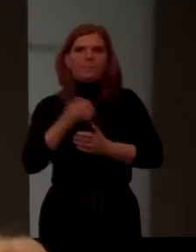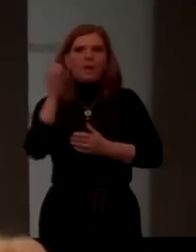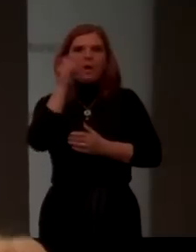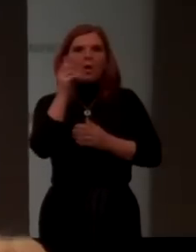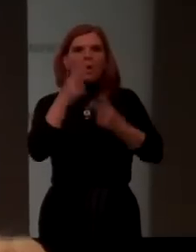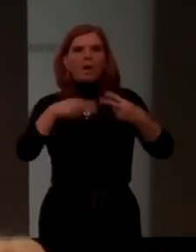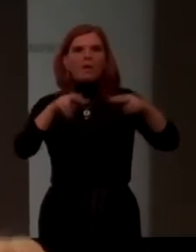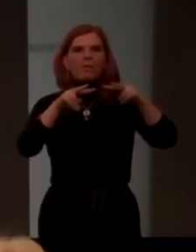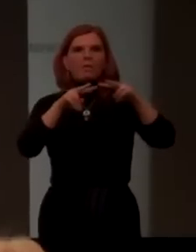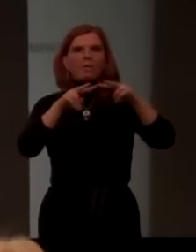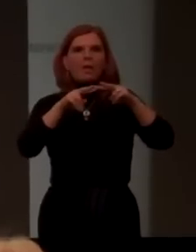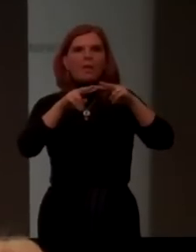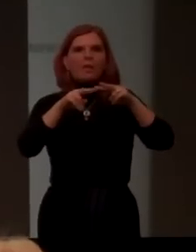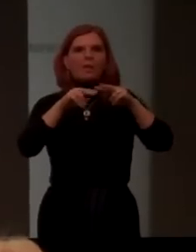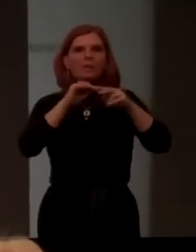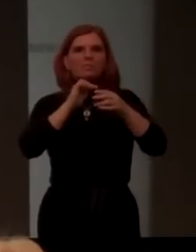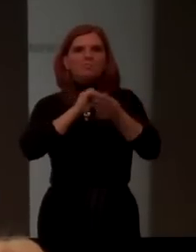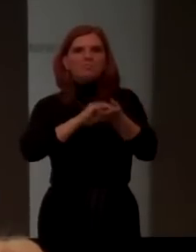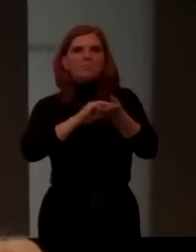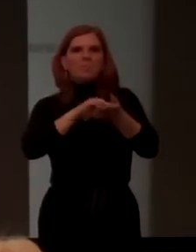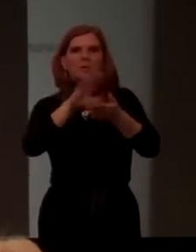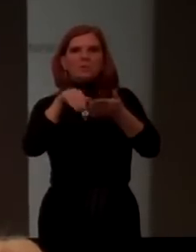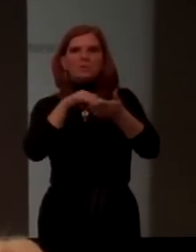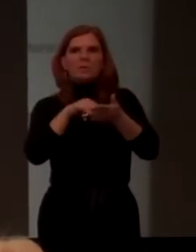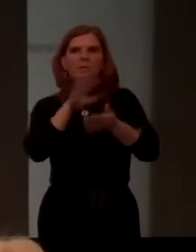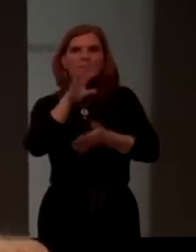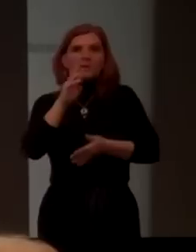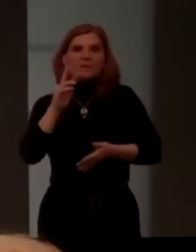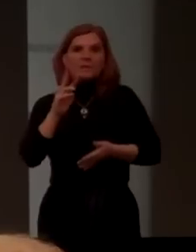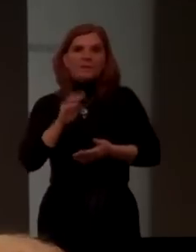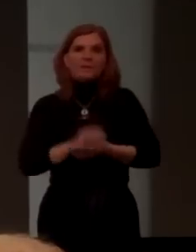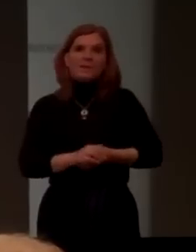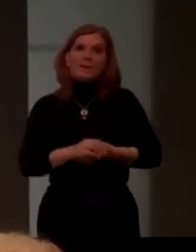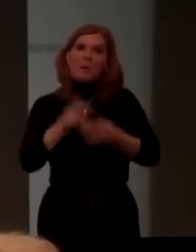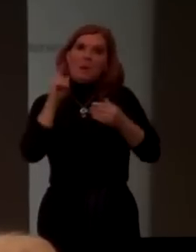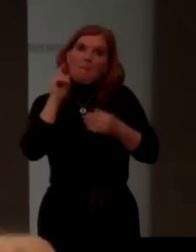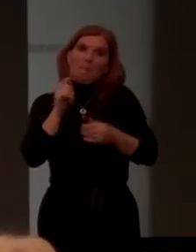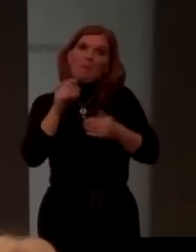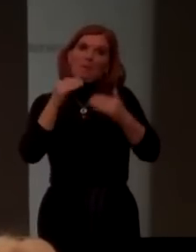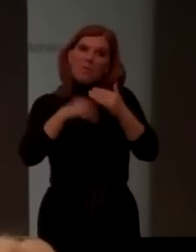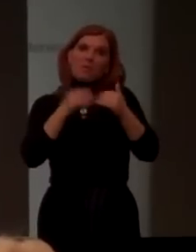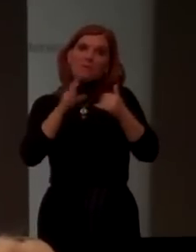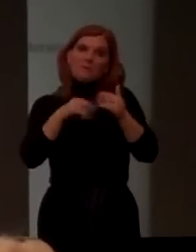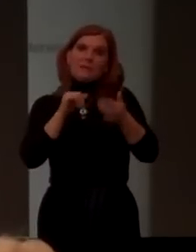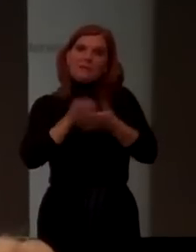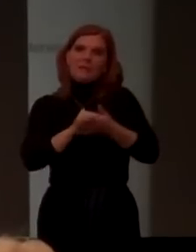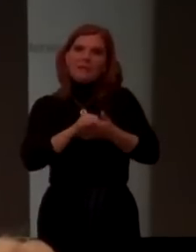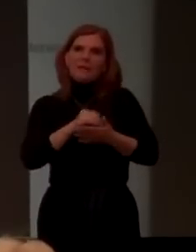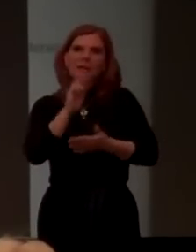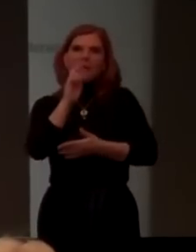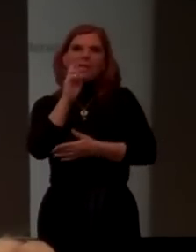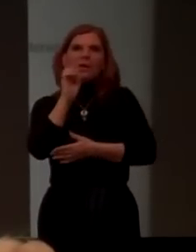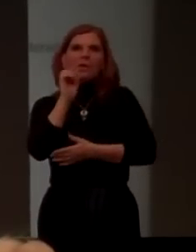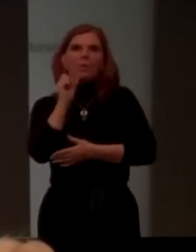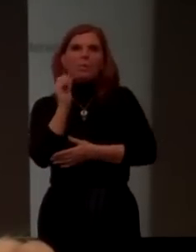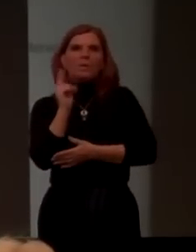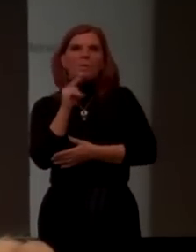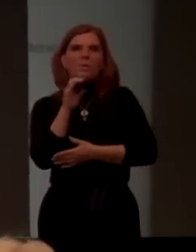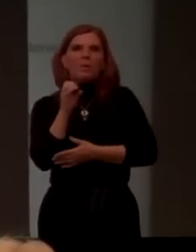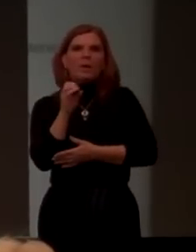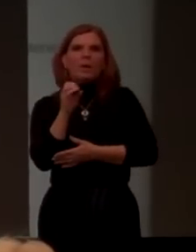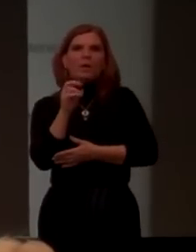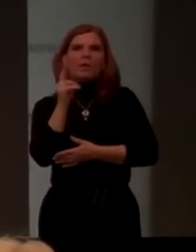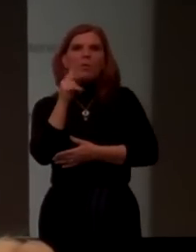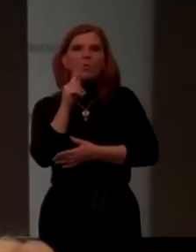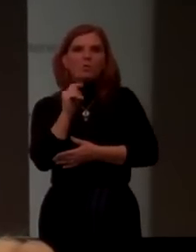Ohio Valley Medical Center, 56. Might even be less than that after they're left. West Banco, 57.